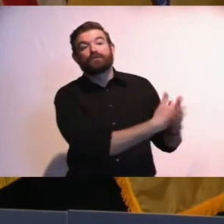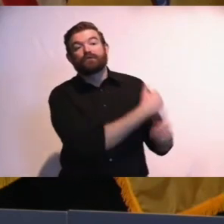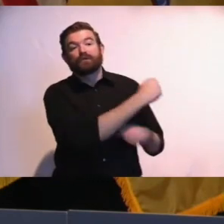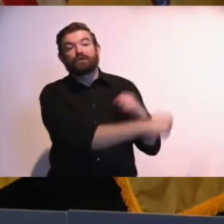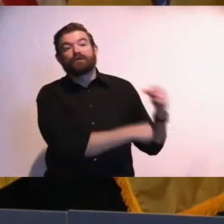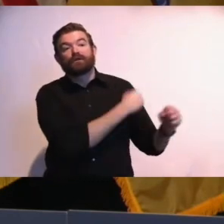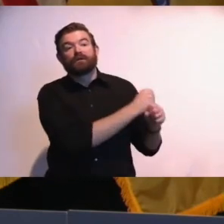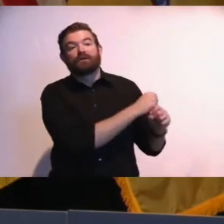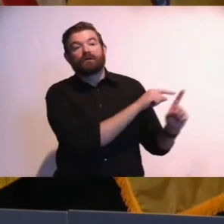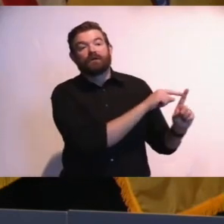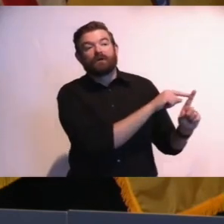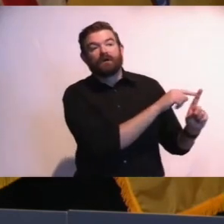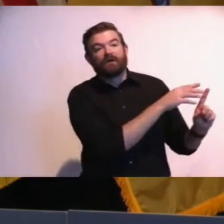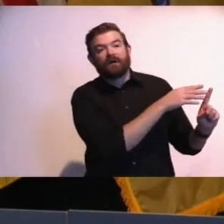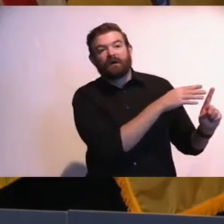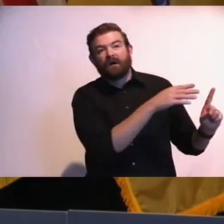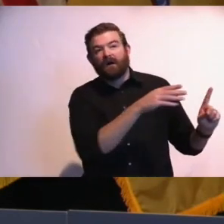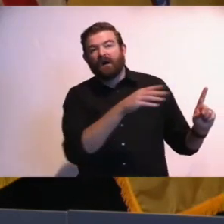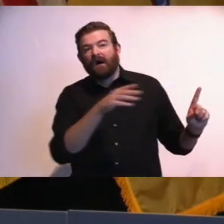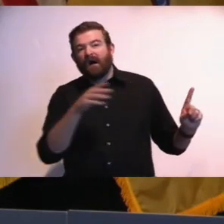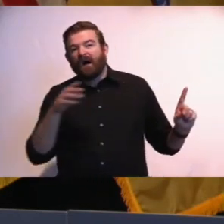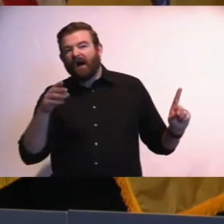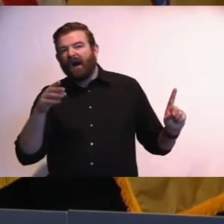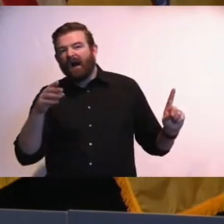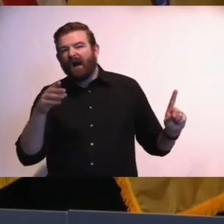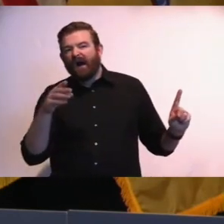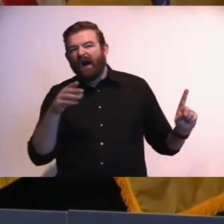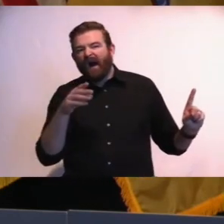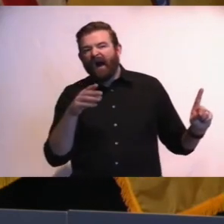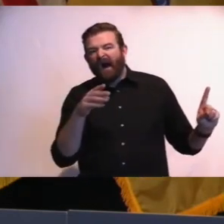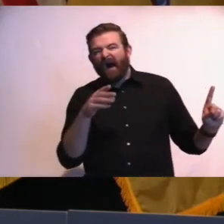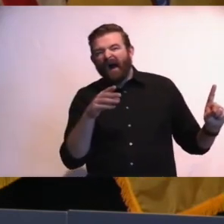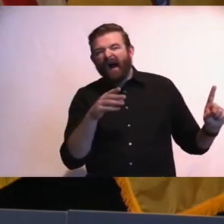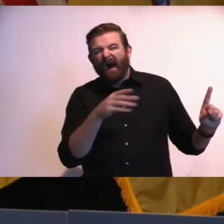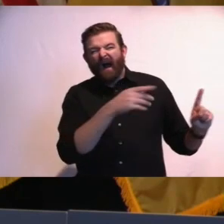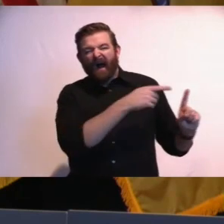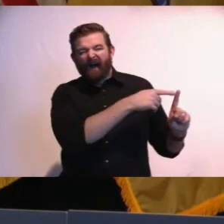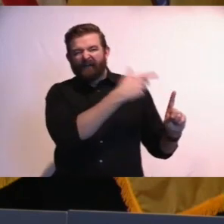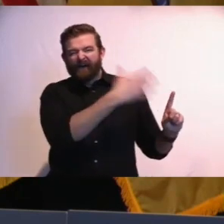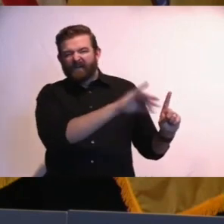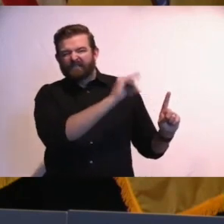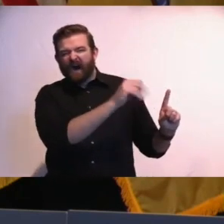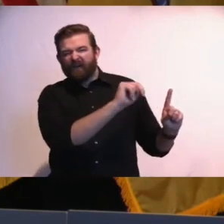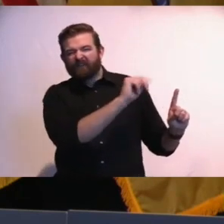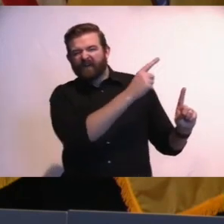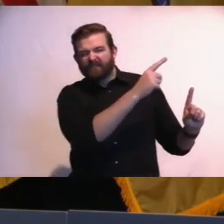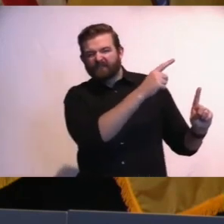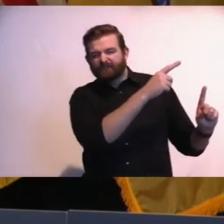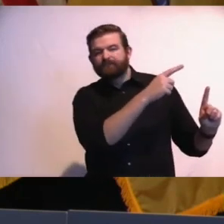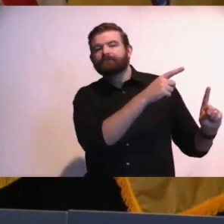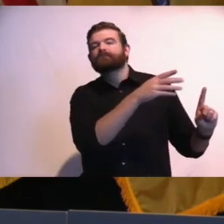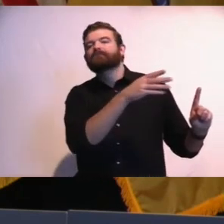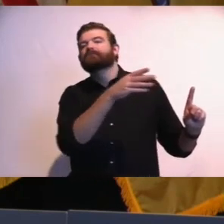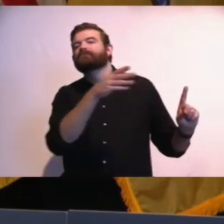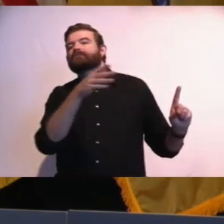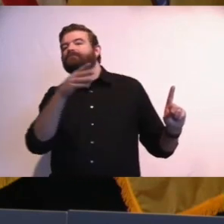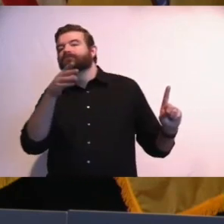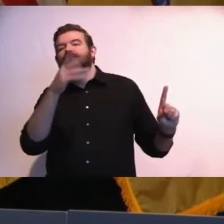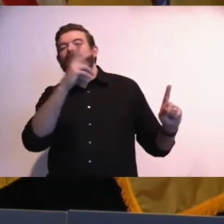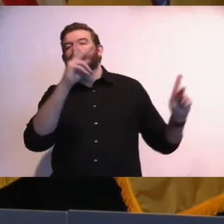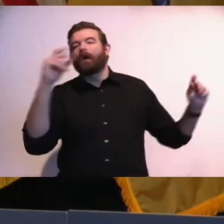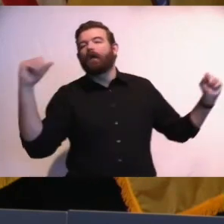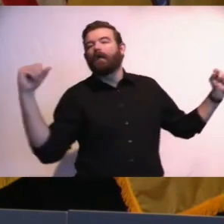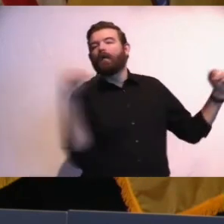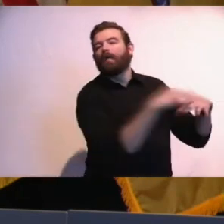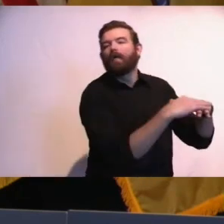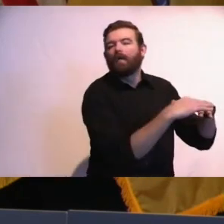out after the holidays, and so now we're moving away from that period of time. And also what we've seen with the experience with Omicron